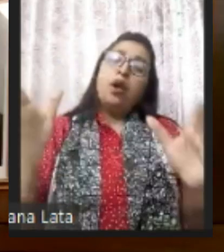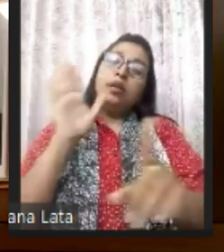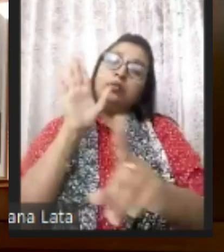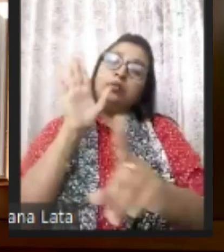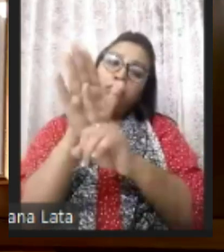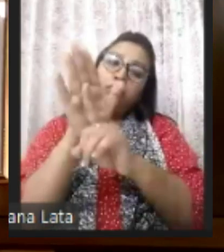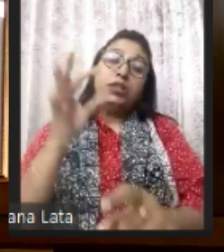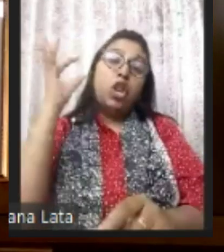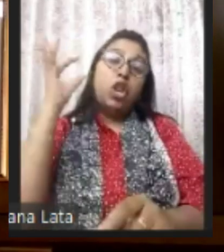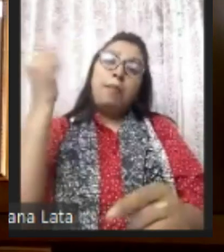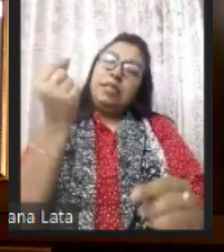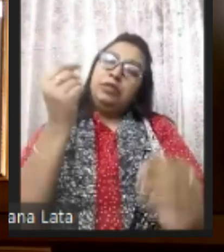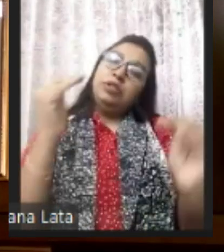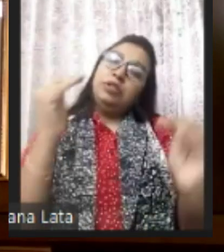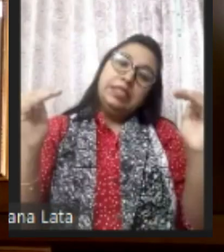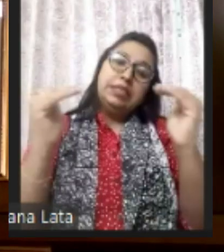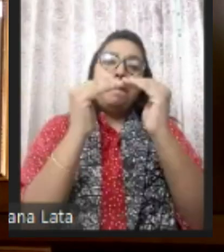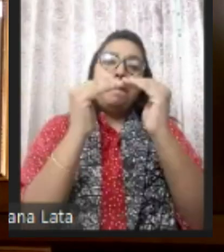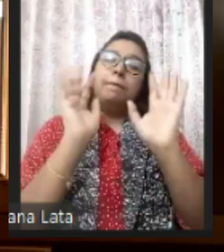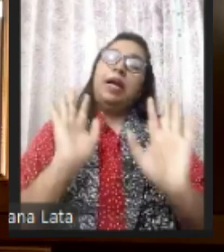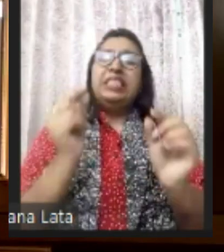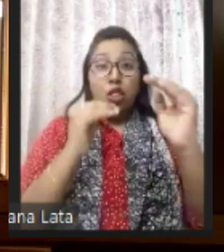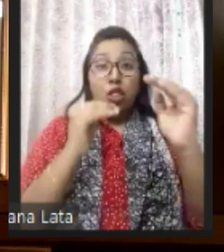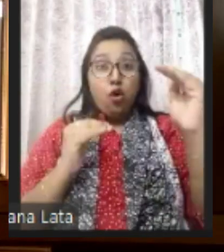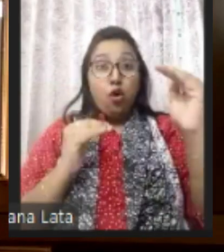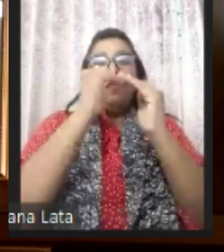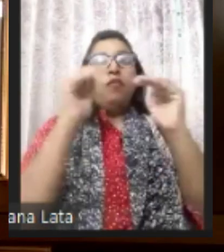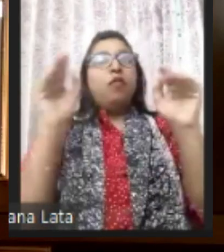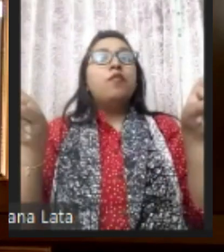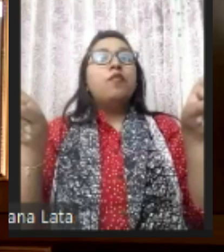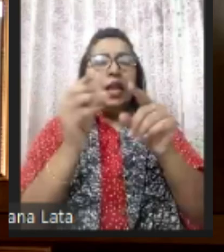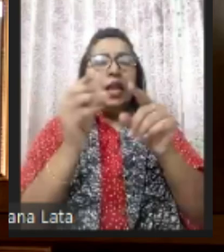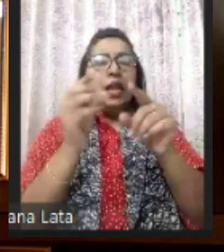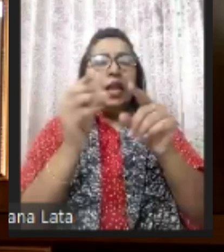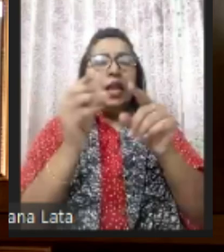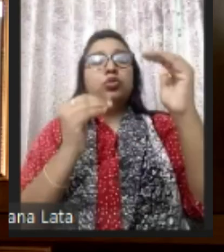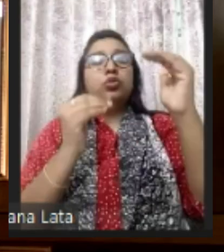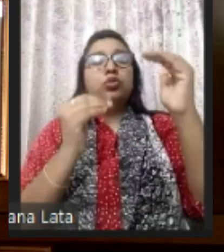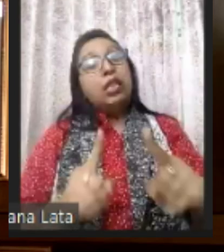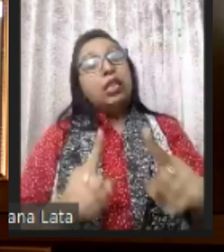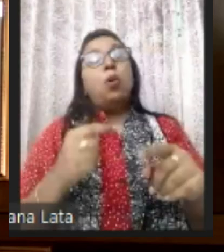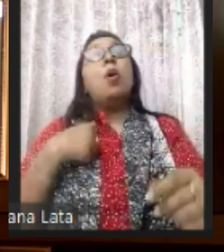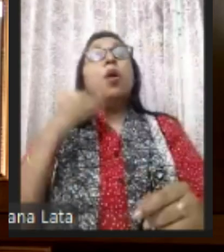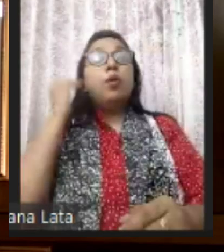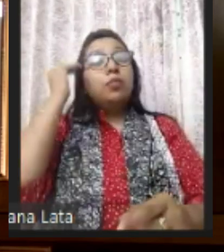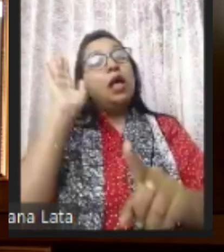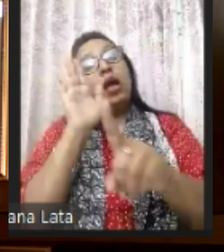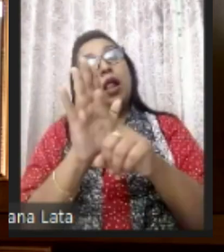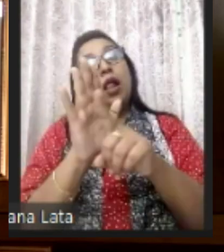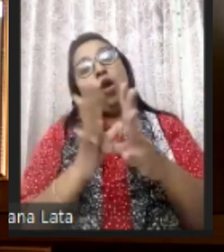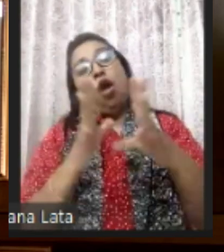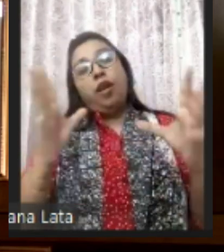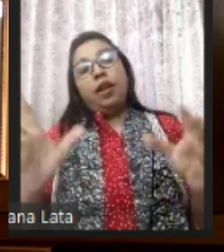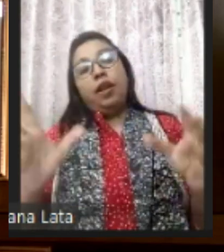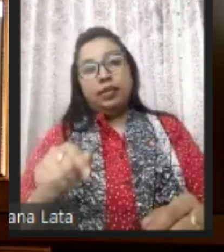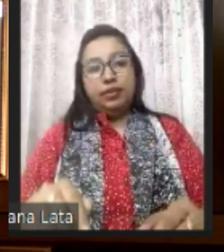Anibhai told earlier, 4 goals of the United Nations Sustainable Development Goals. Also, the right of persons